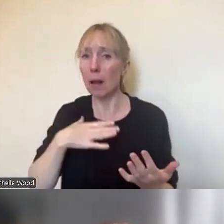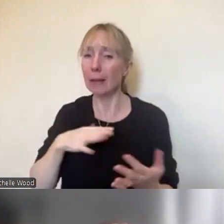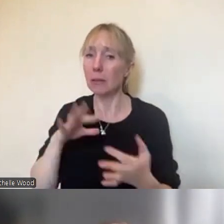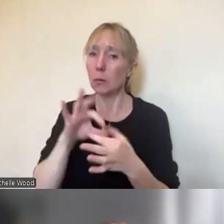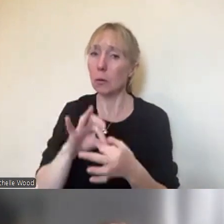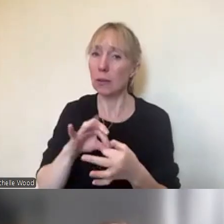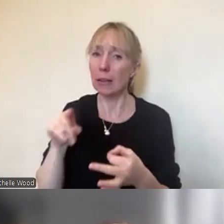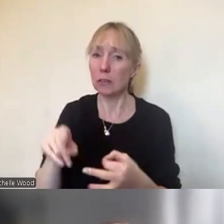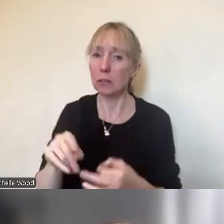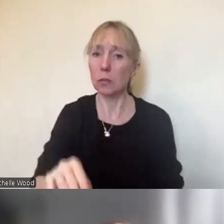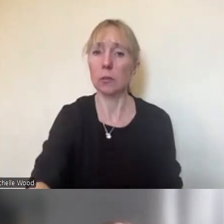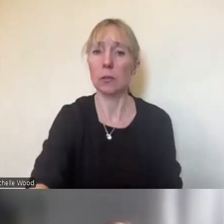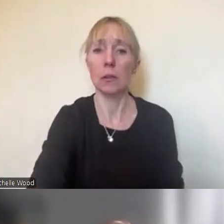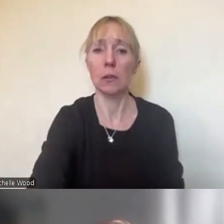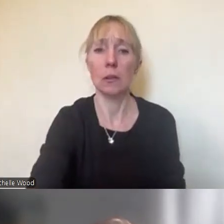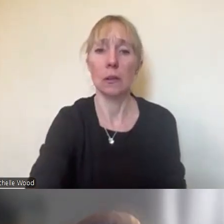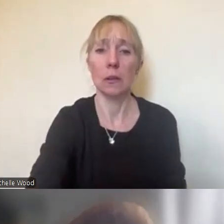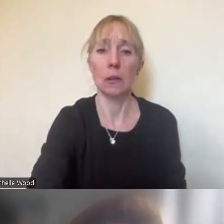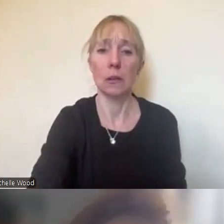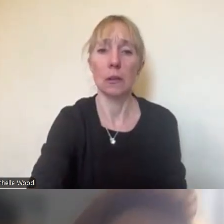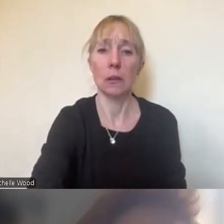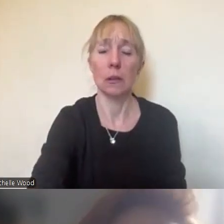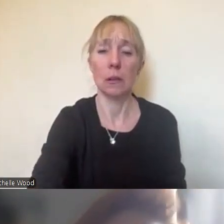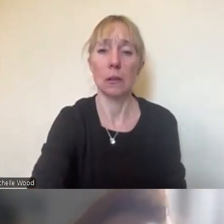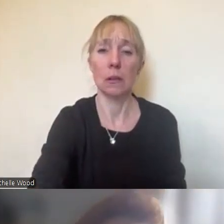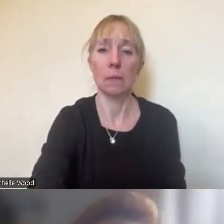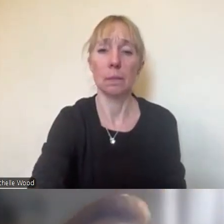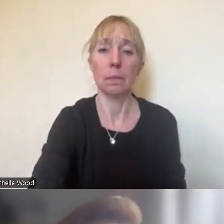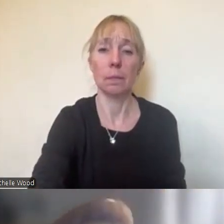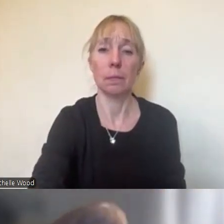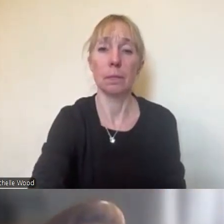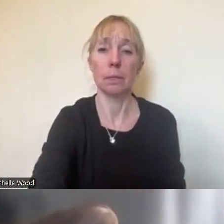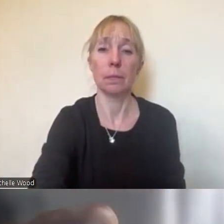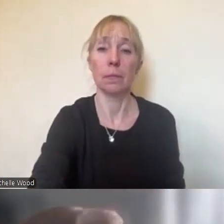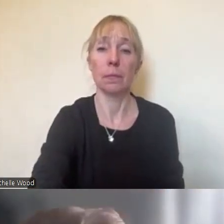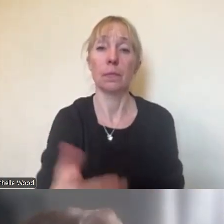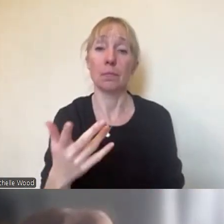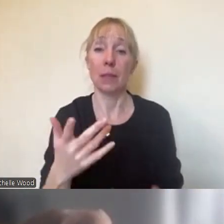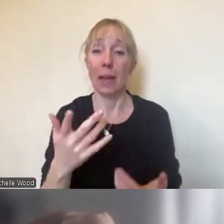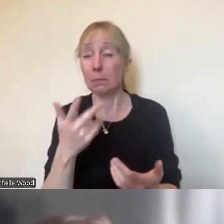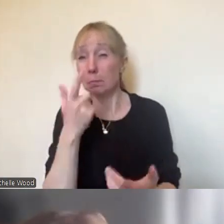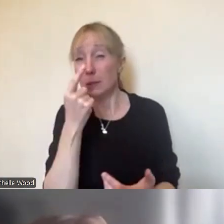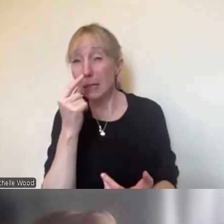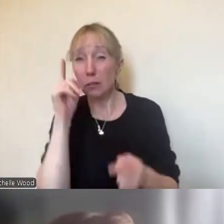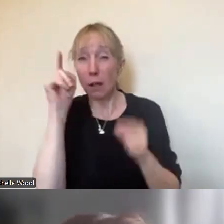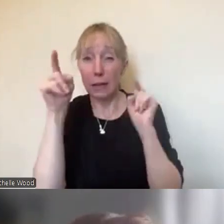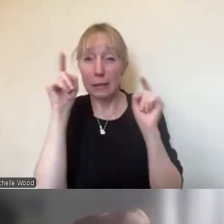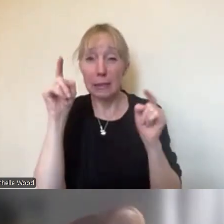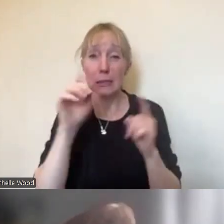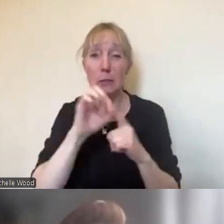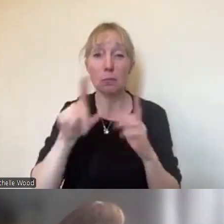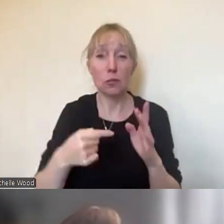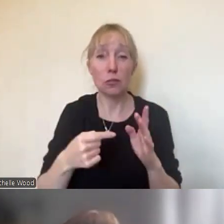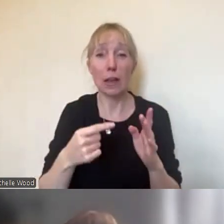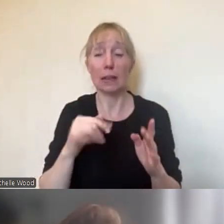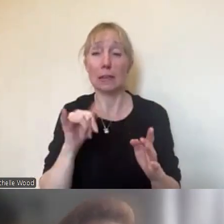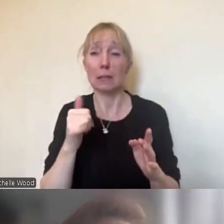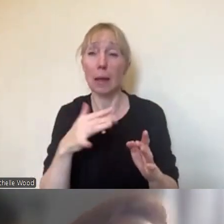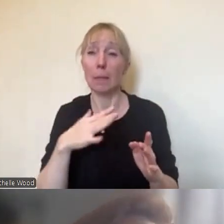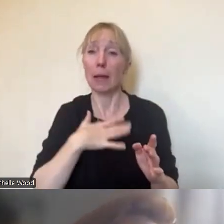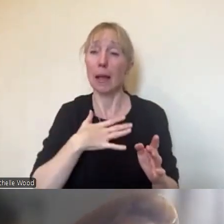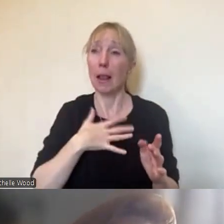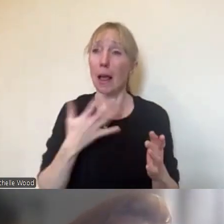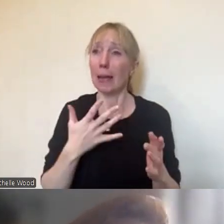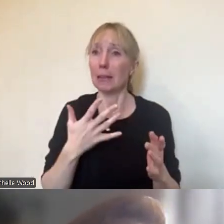about sort of potential ideas or projects, and who might like to stay in touch with what else you're putting on in the new year,